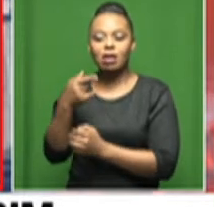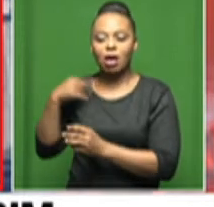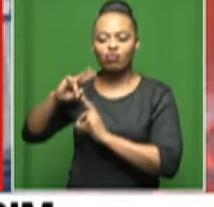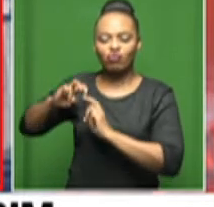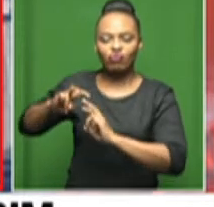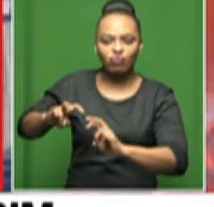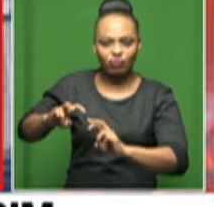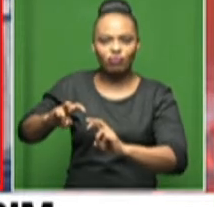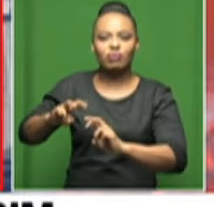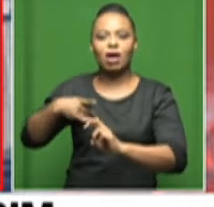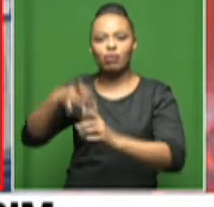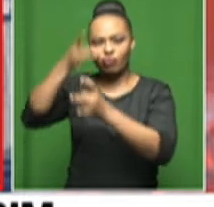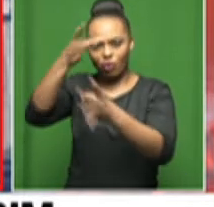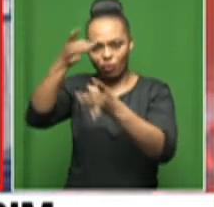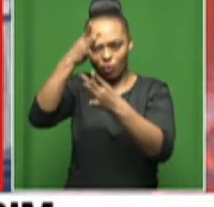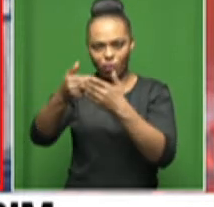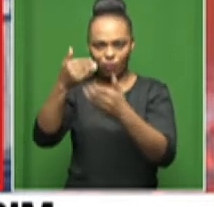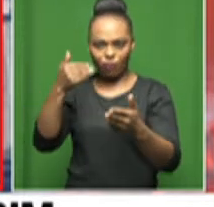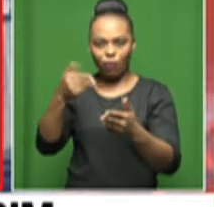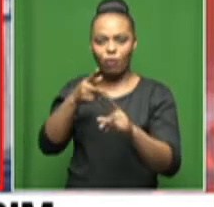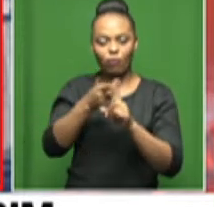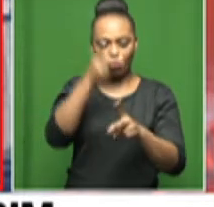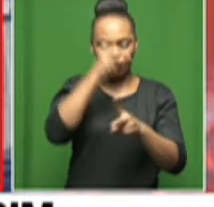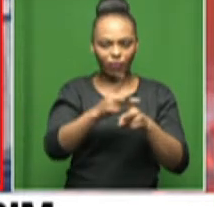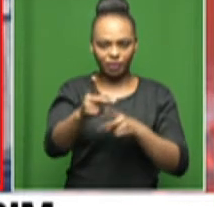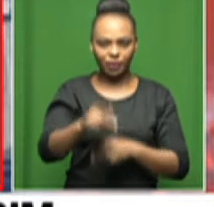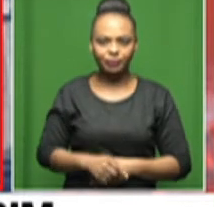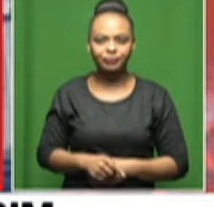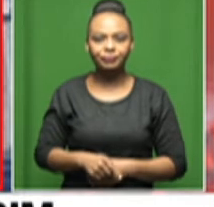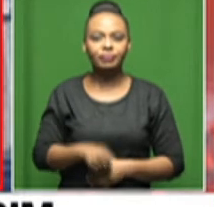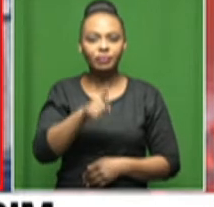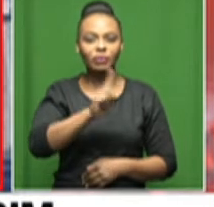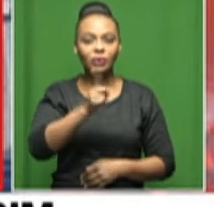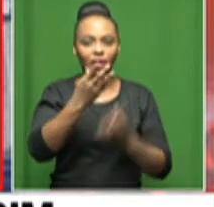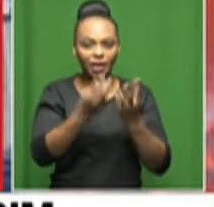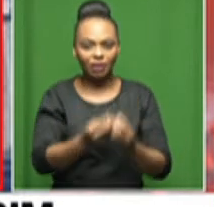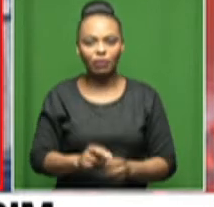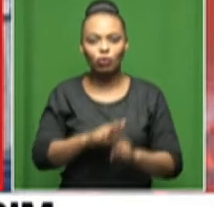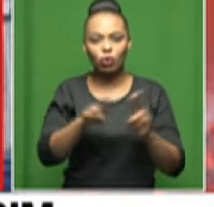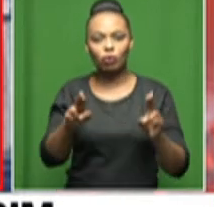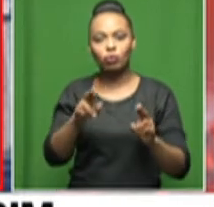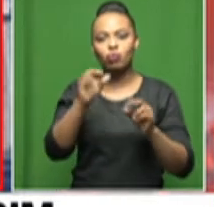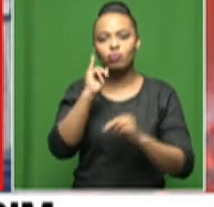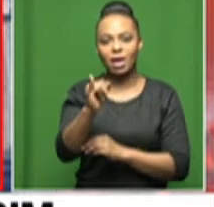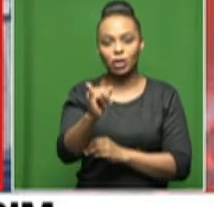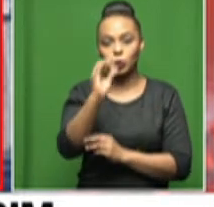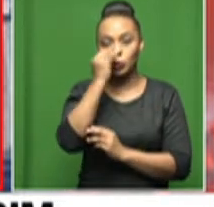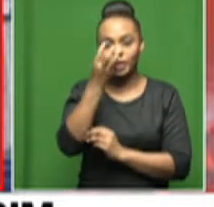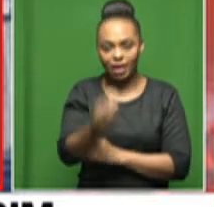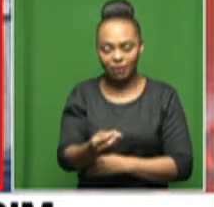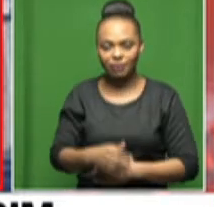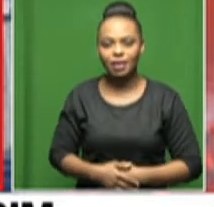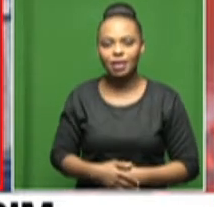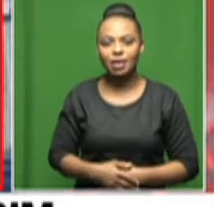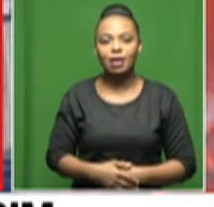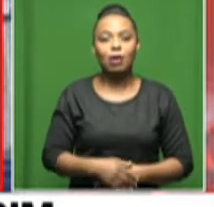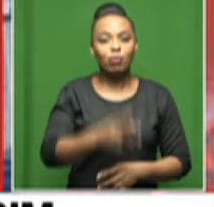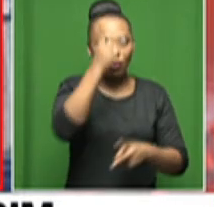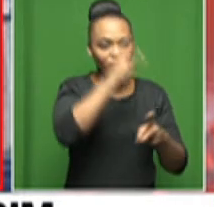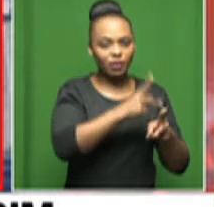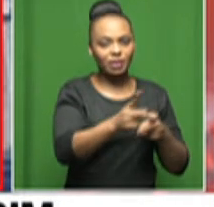Gray. So while we heard some not so good news, we've also heard from Professor Mahdi's study, we also heard some good news